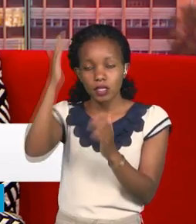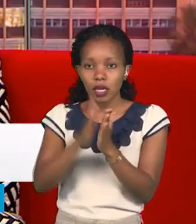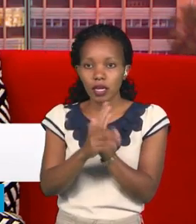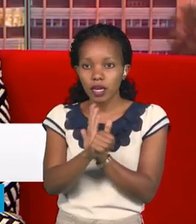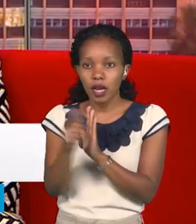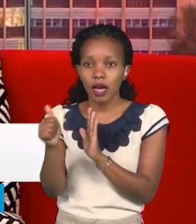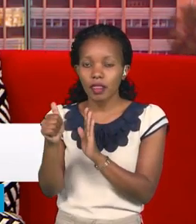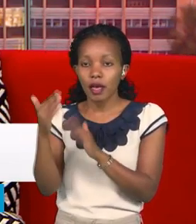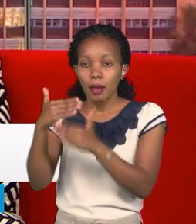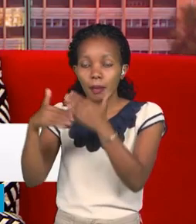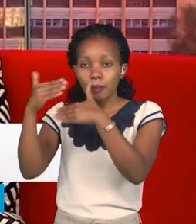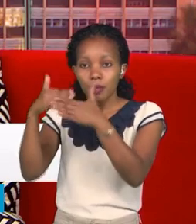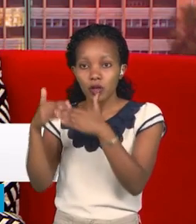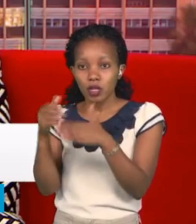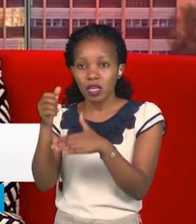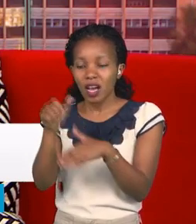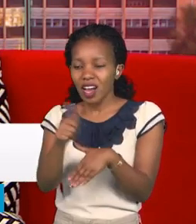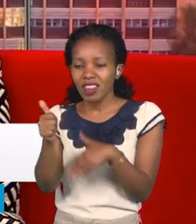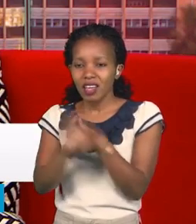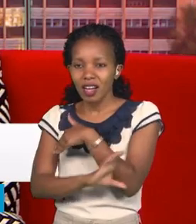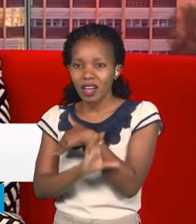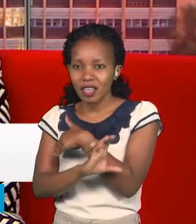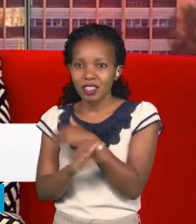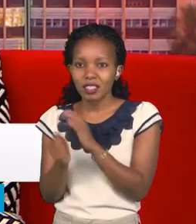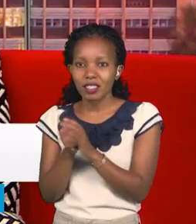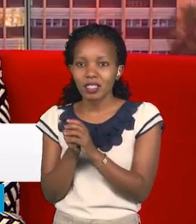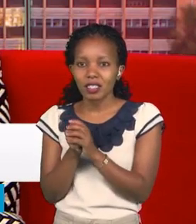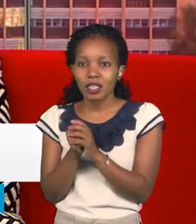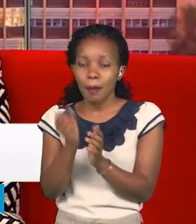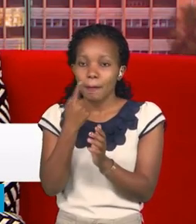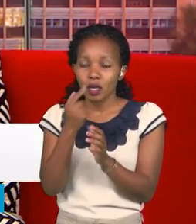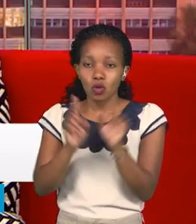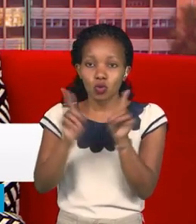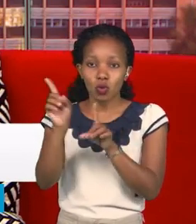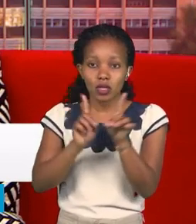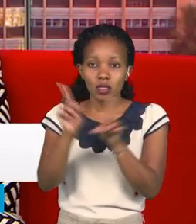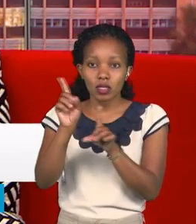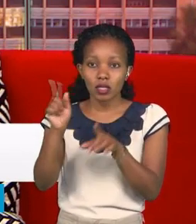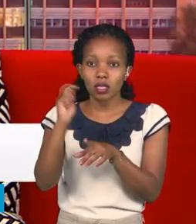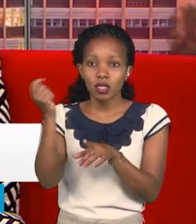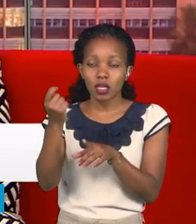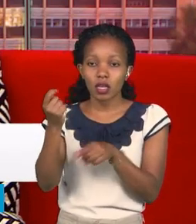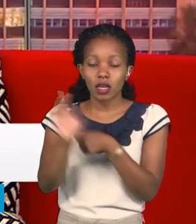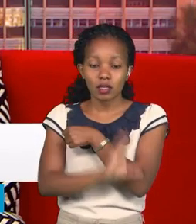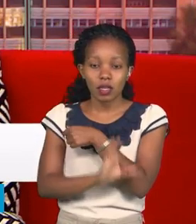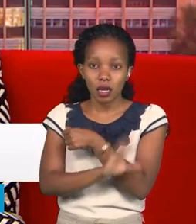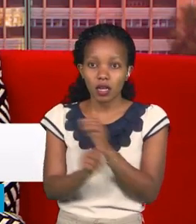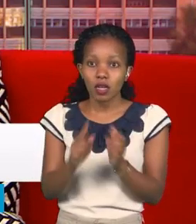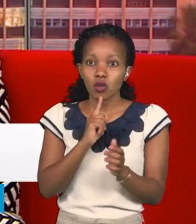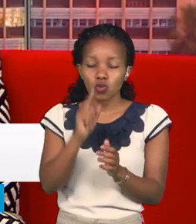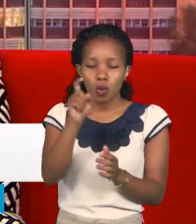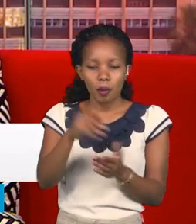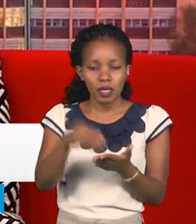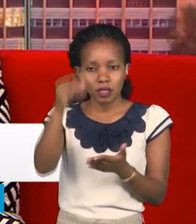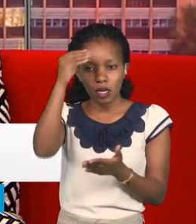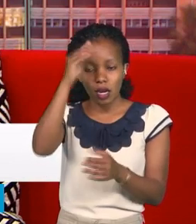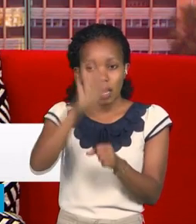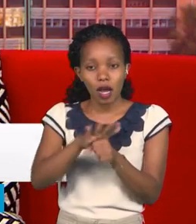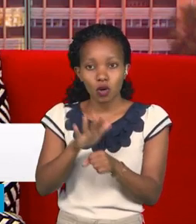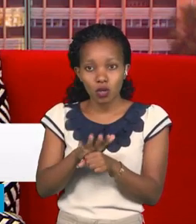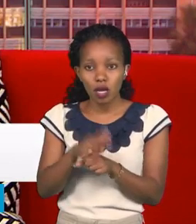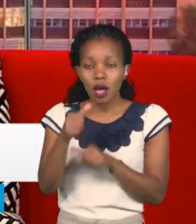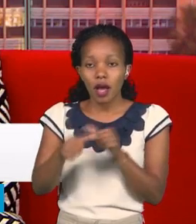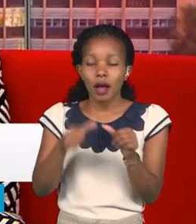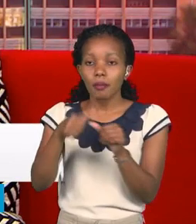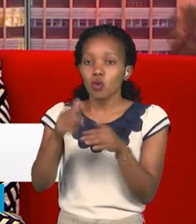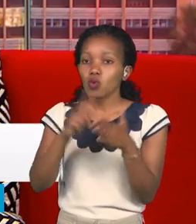at the beginning of the race, like few of the countries, like we have just entered the league of medical tourism, Kenya as a country. Now you have to learn a lot, you know, in terms